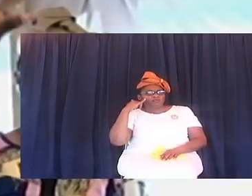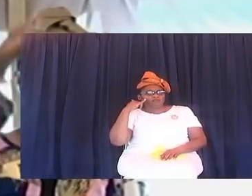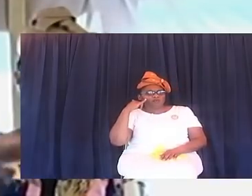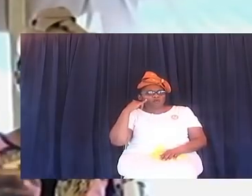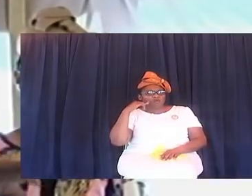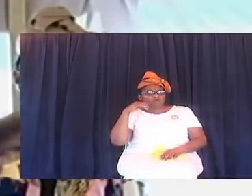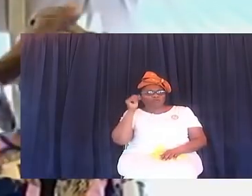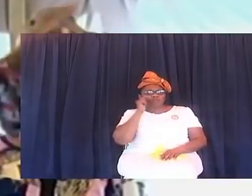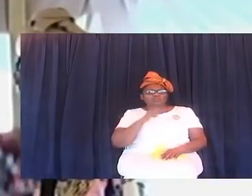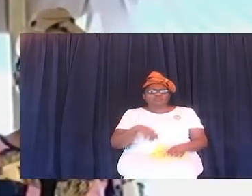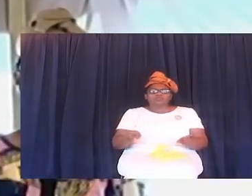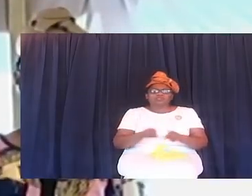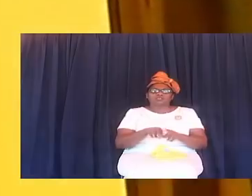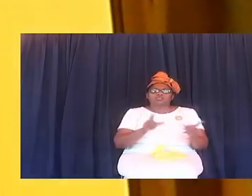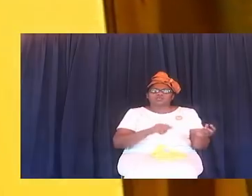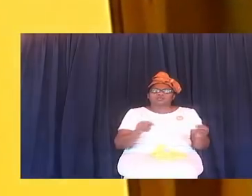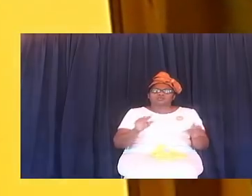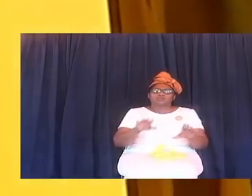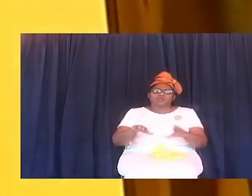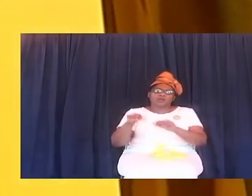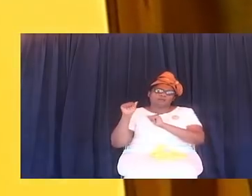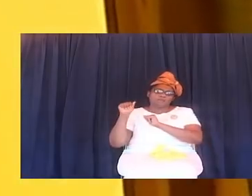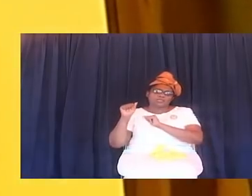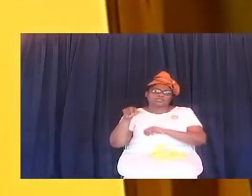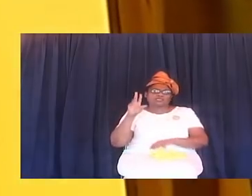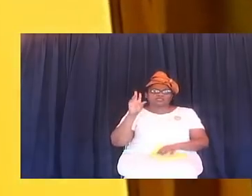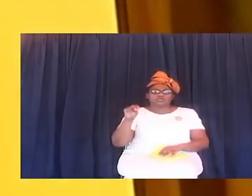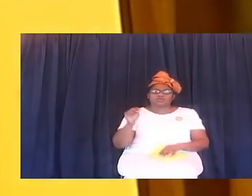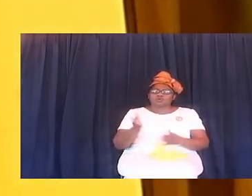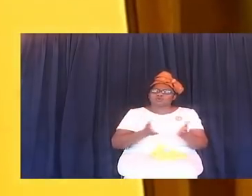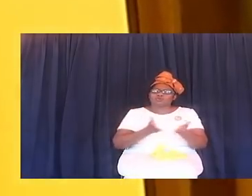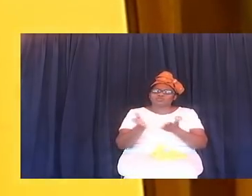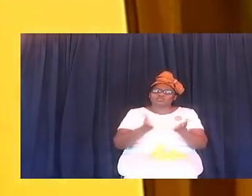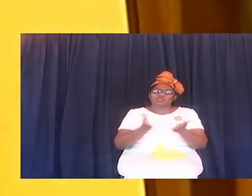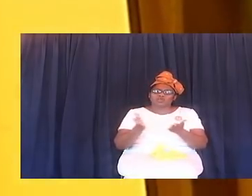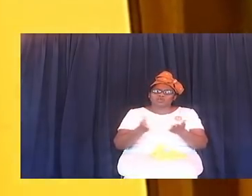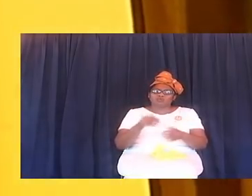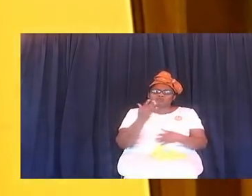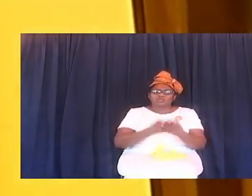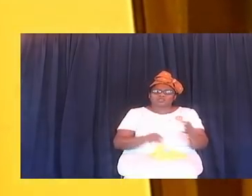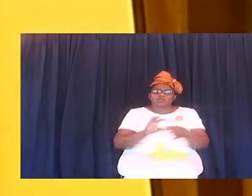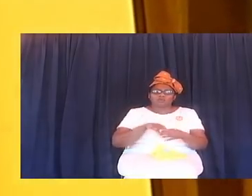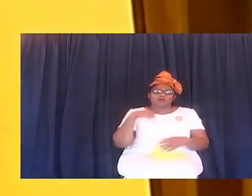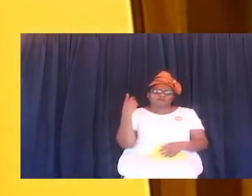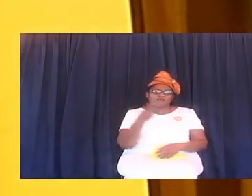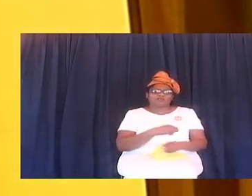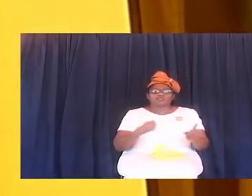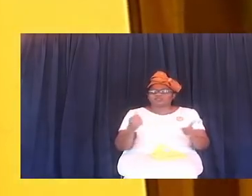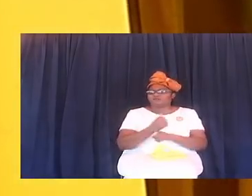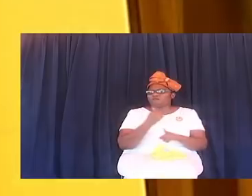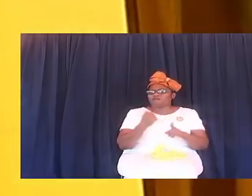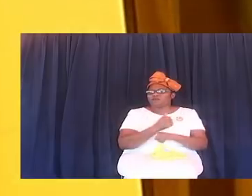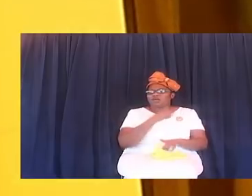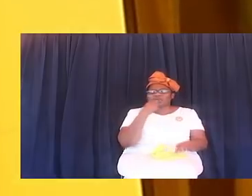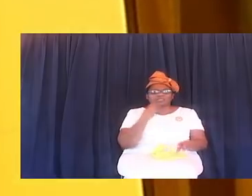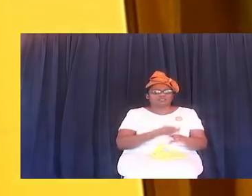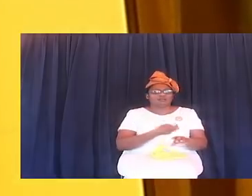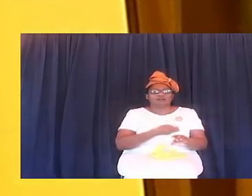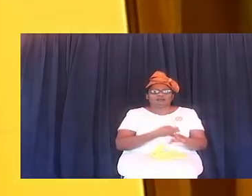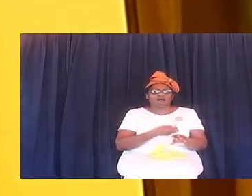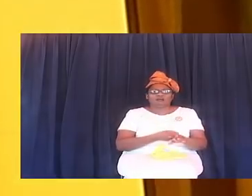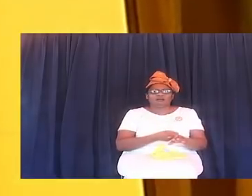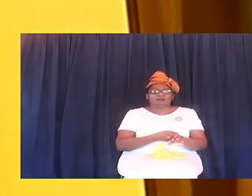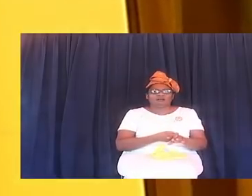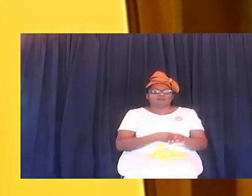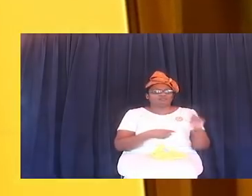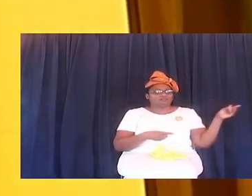and strength and all of this, and we find it hard, but she don't miss none. And I look at the